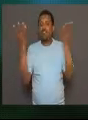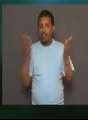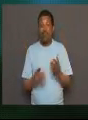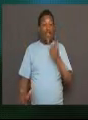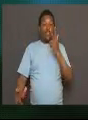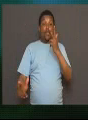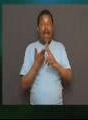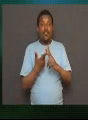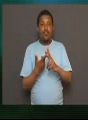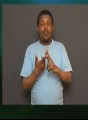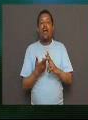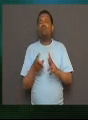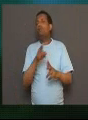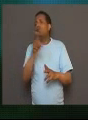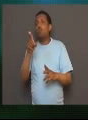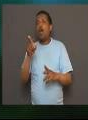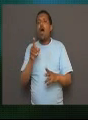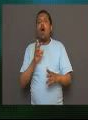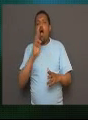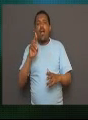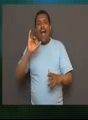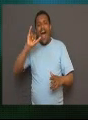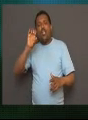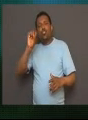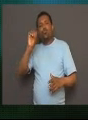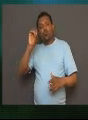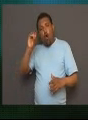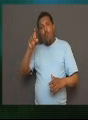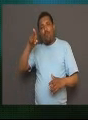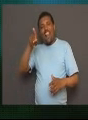Third, there are Isopleth IK Maps.